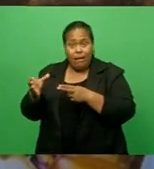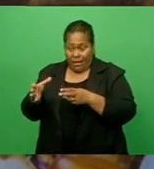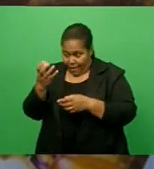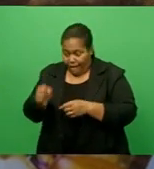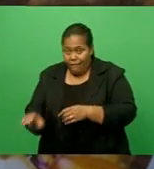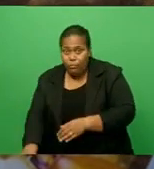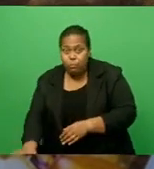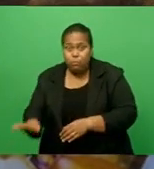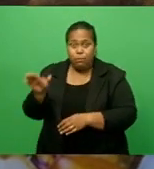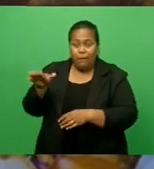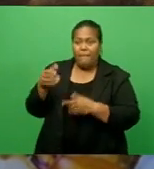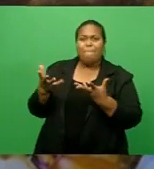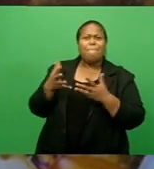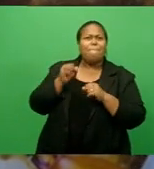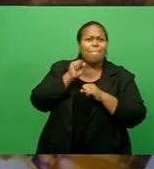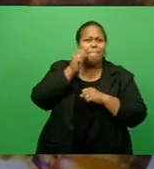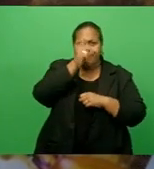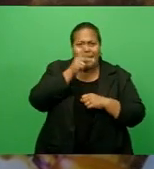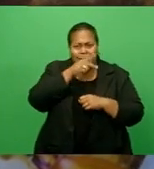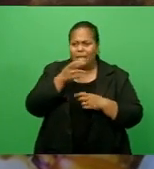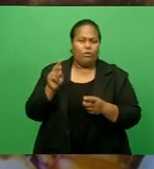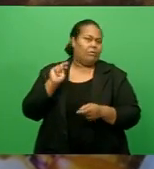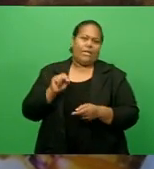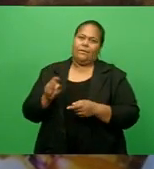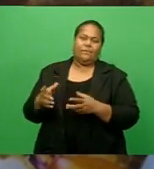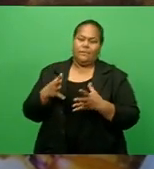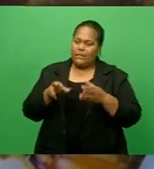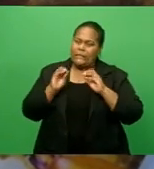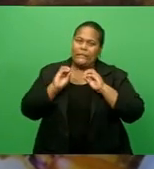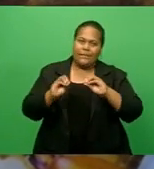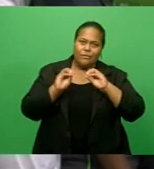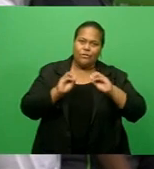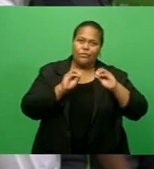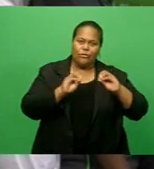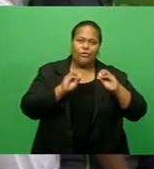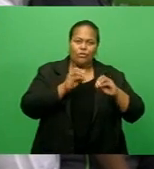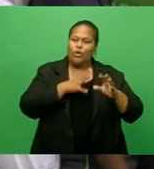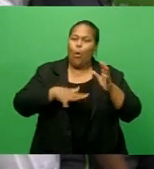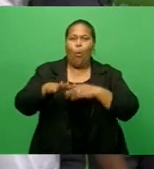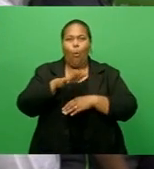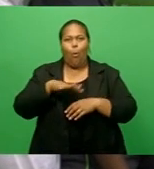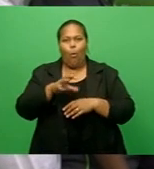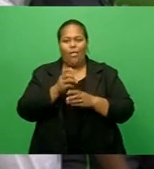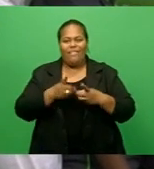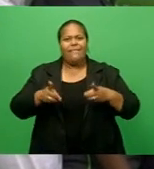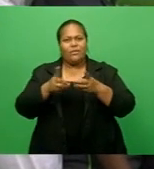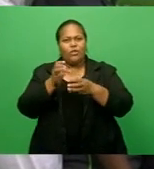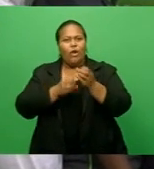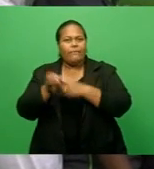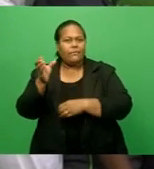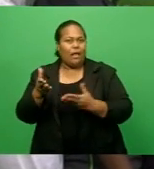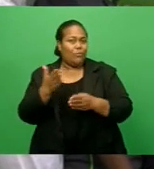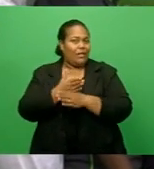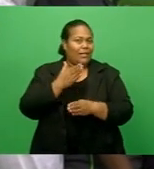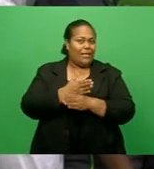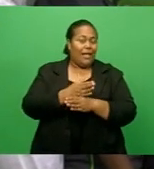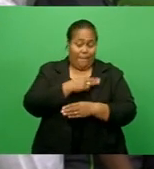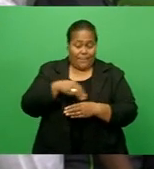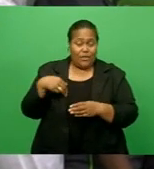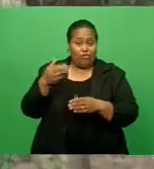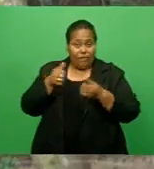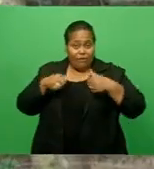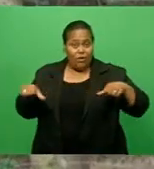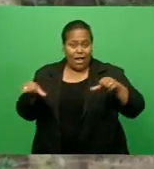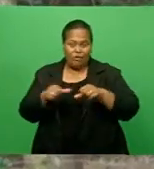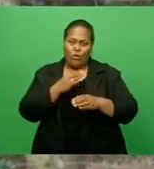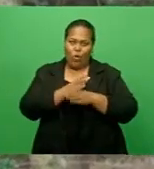of Agriculture offices and BEF offices in all the divisions. BEF is also working closely with the Ministry of Agriculture on